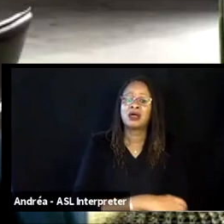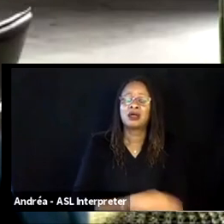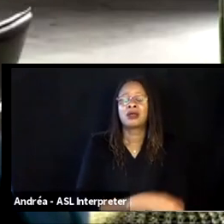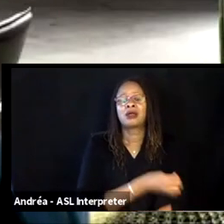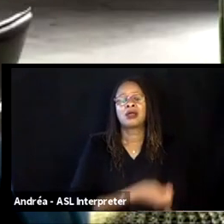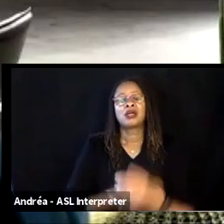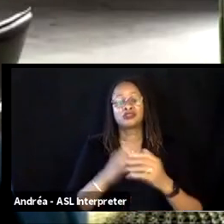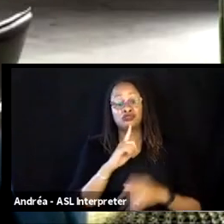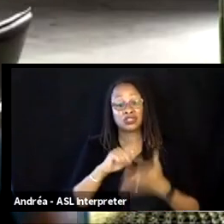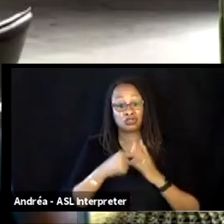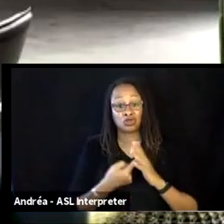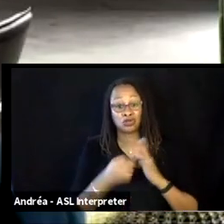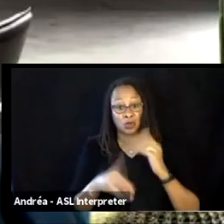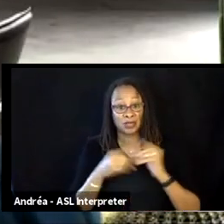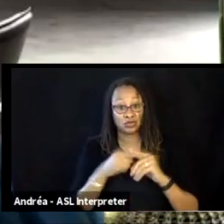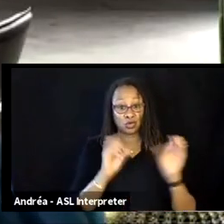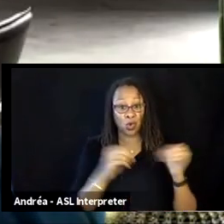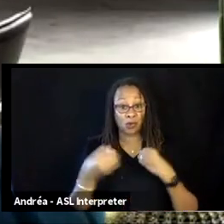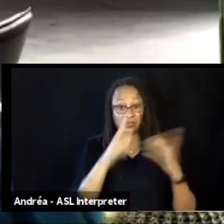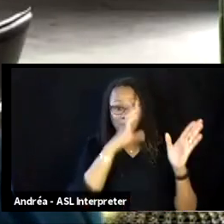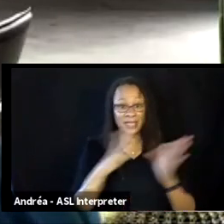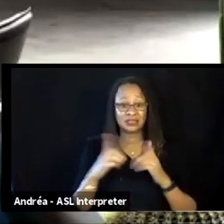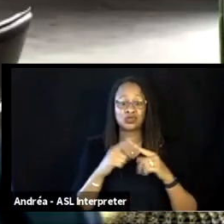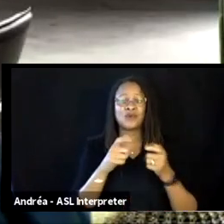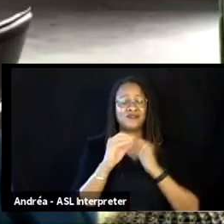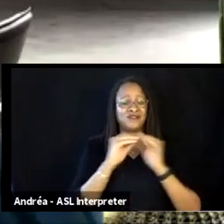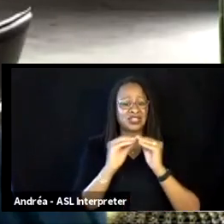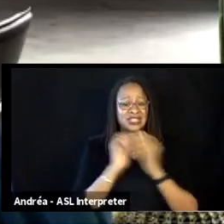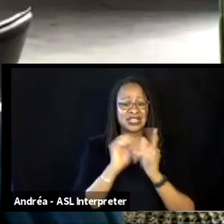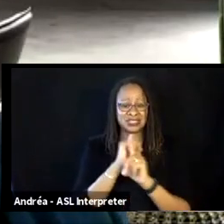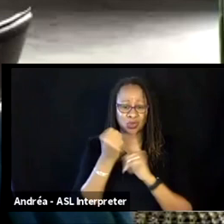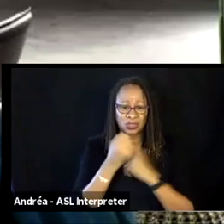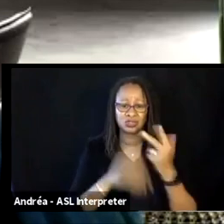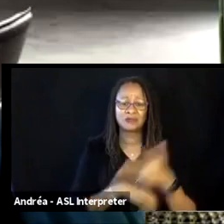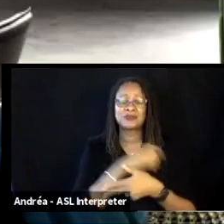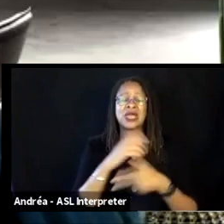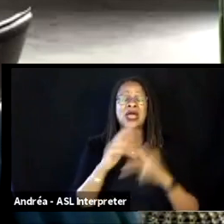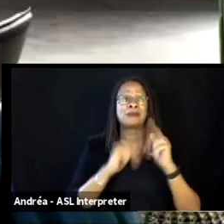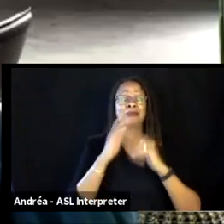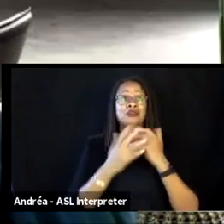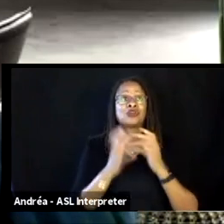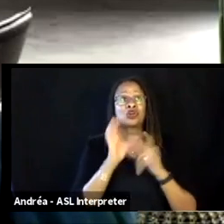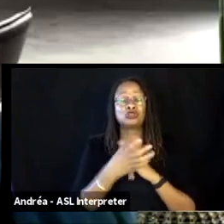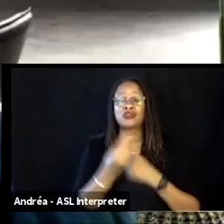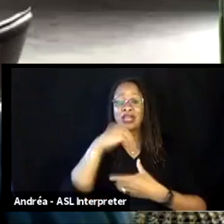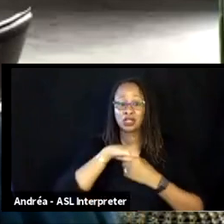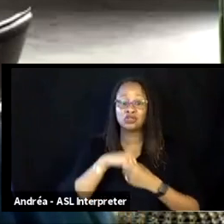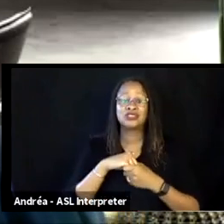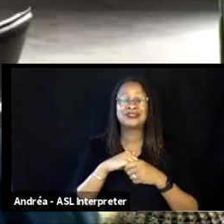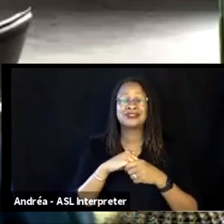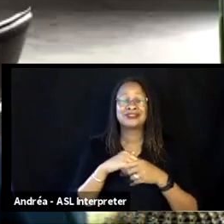your organizational plans to correct those situations. You try to build cultures we call it inclusion, engagement, and high